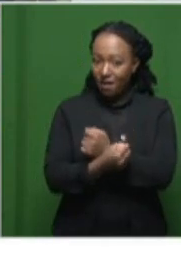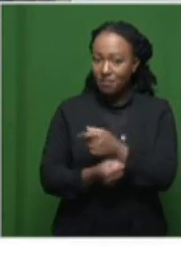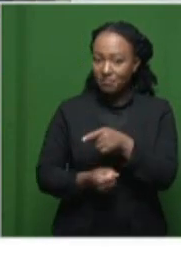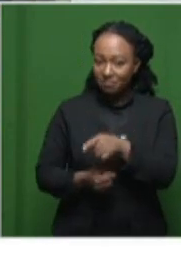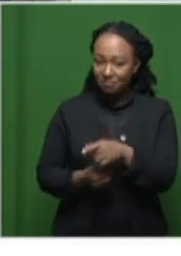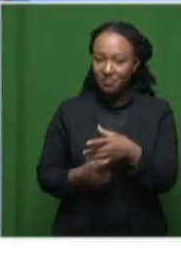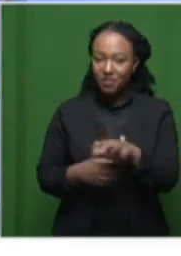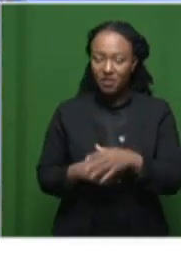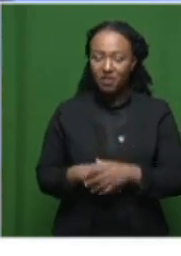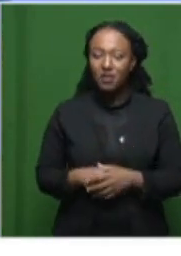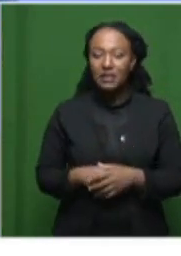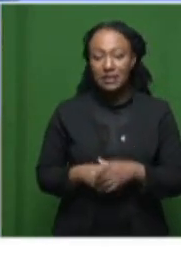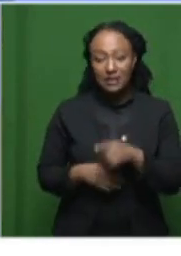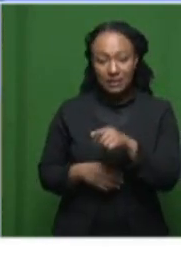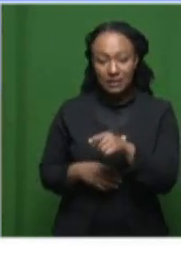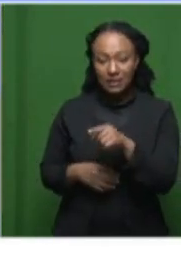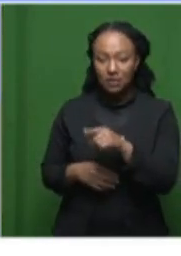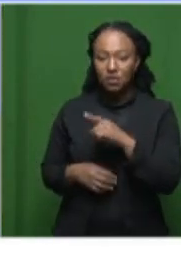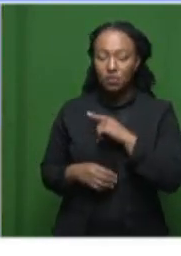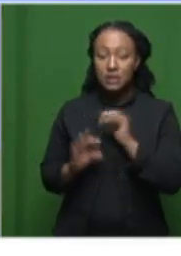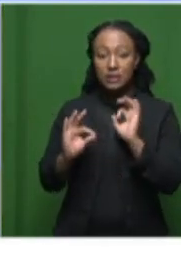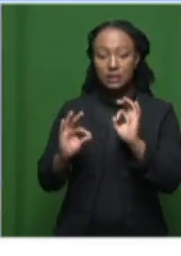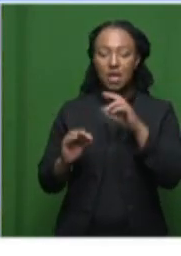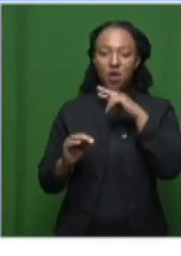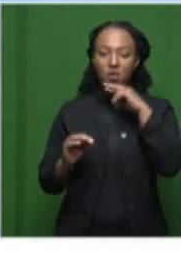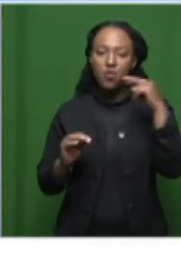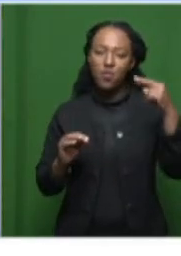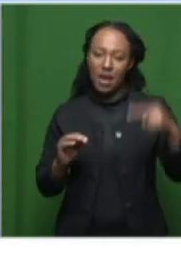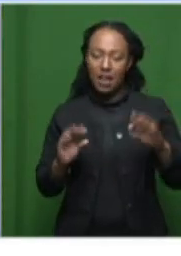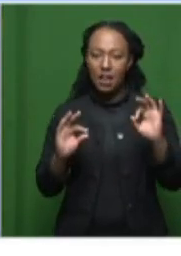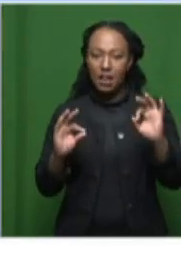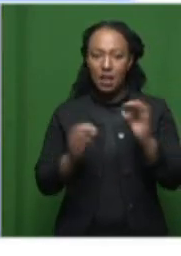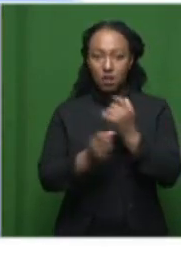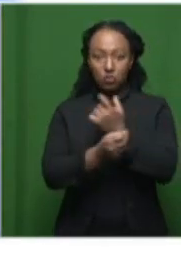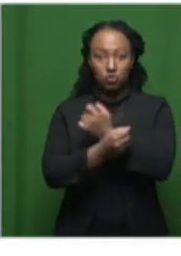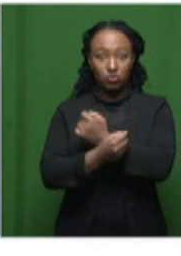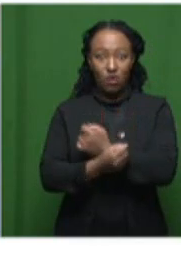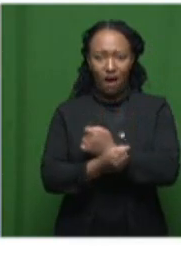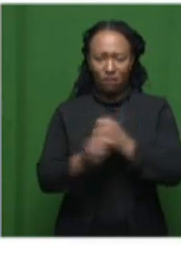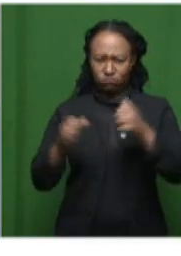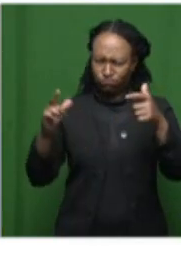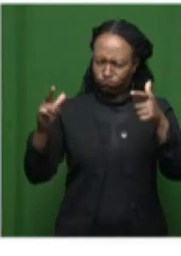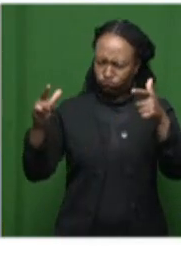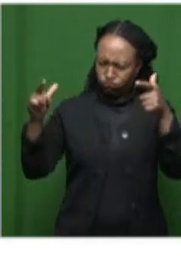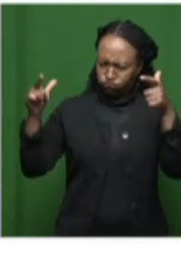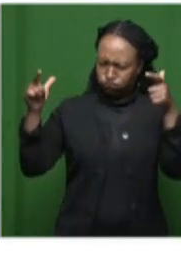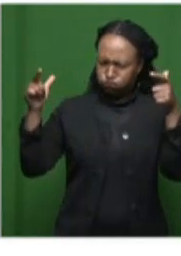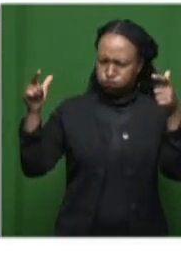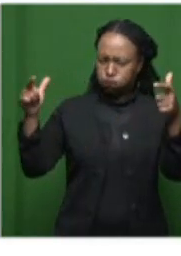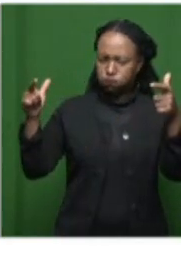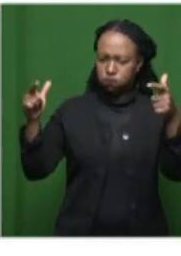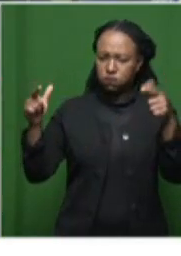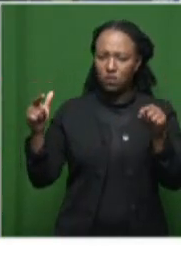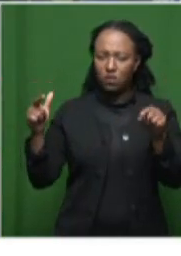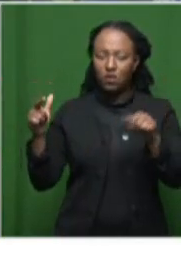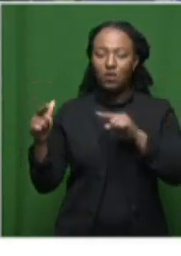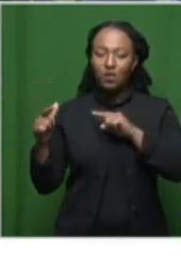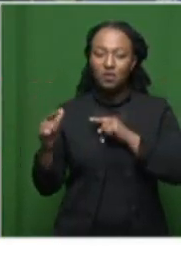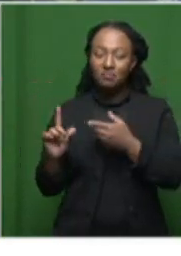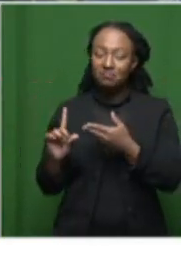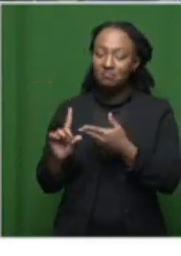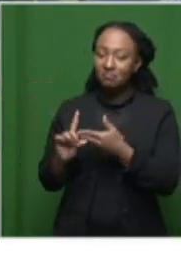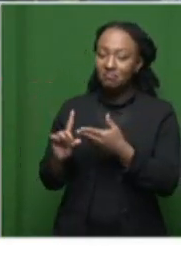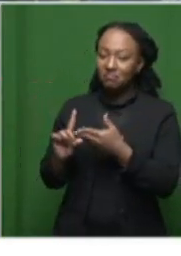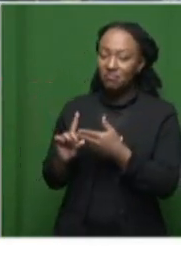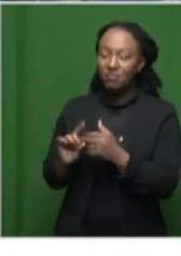baby. Well, it's a model because the actual truck is an absolute monster. And with us, Carl van